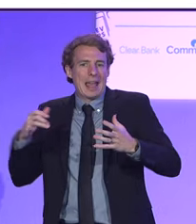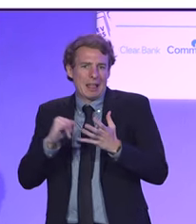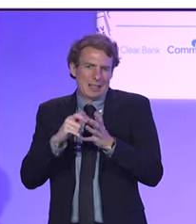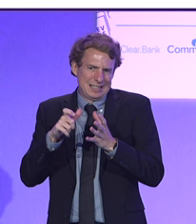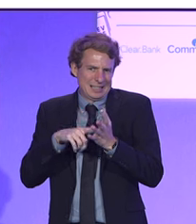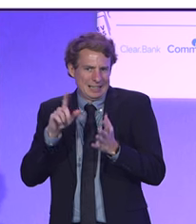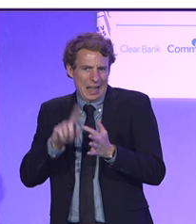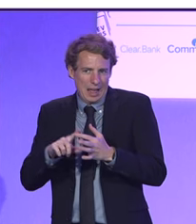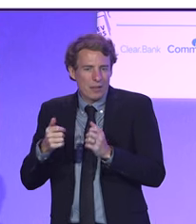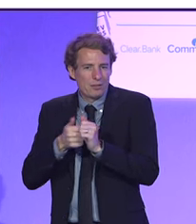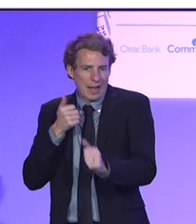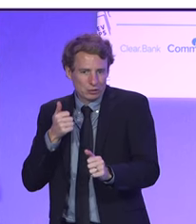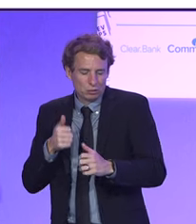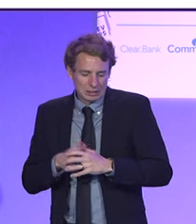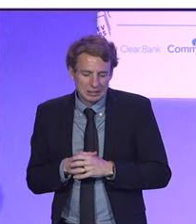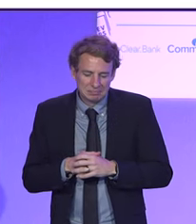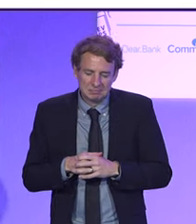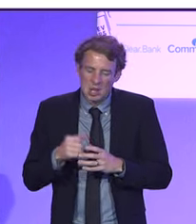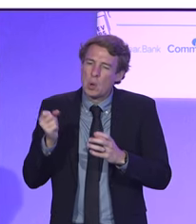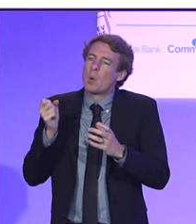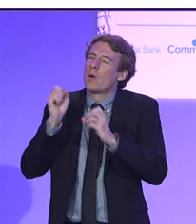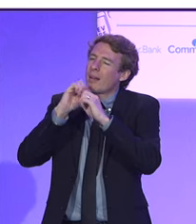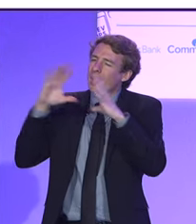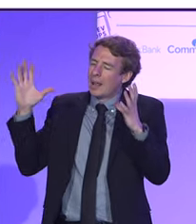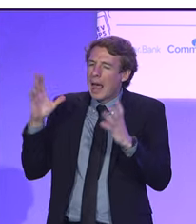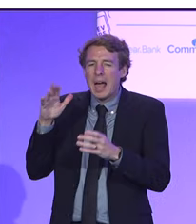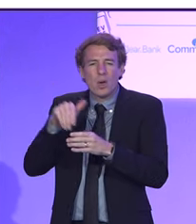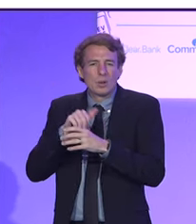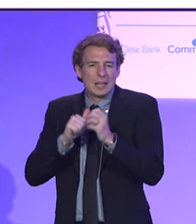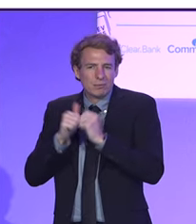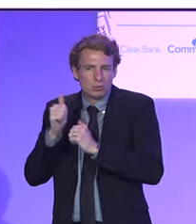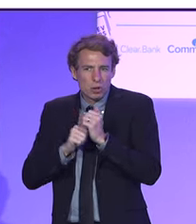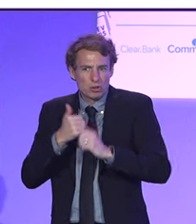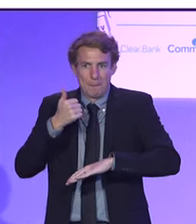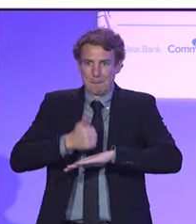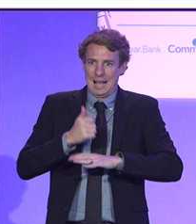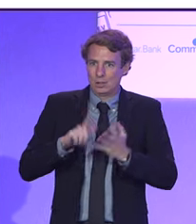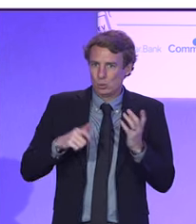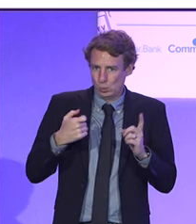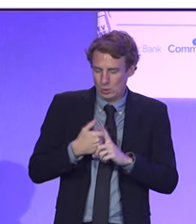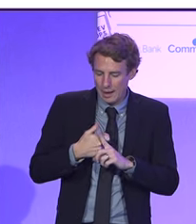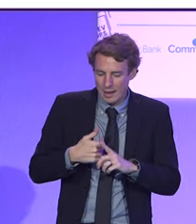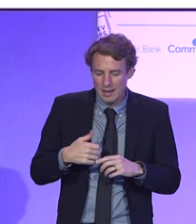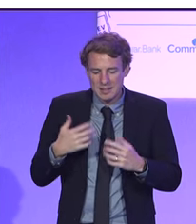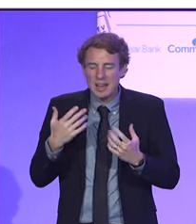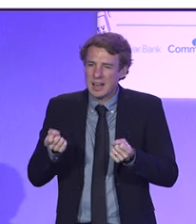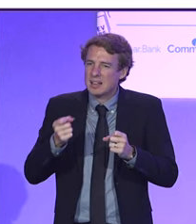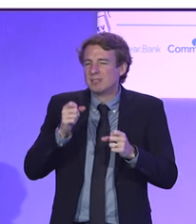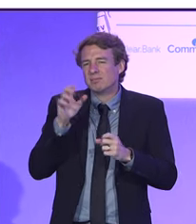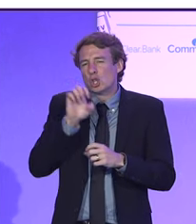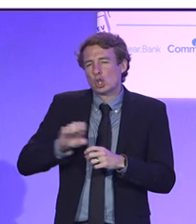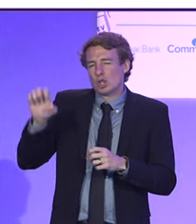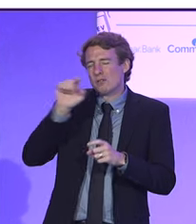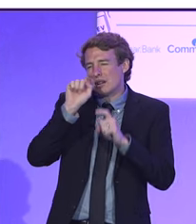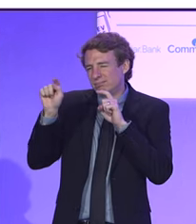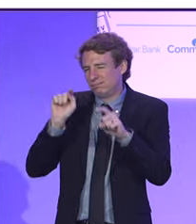cloud infrastructure consultancy based in the UK, even if you've got people scattered across different places in